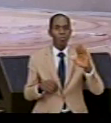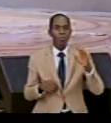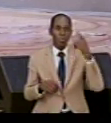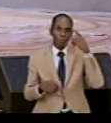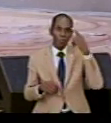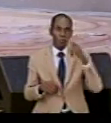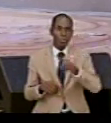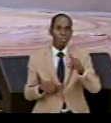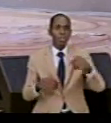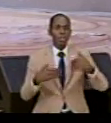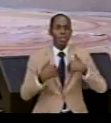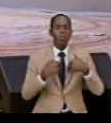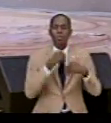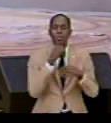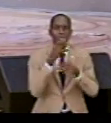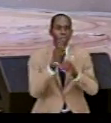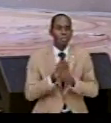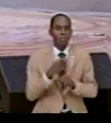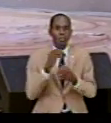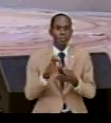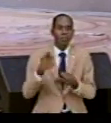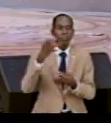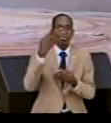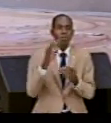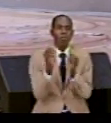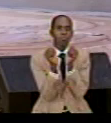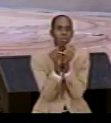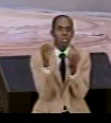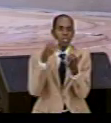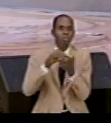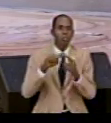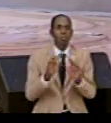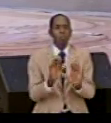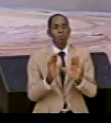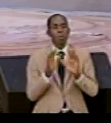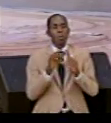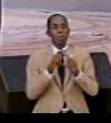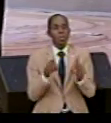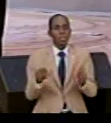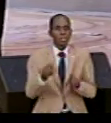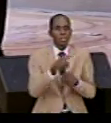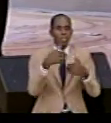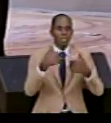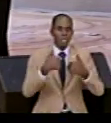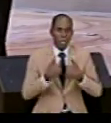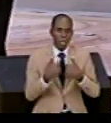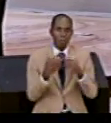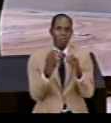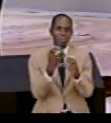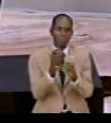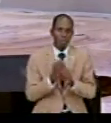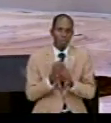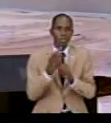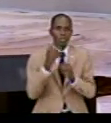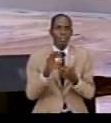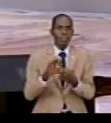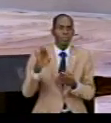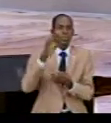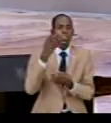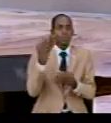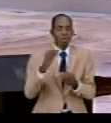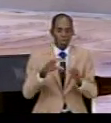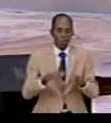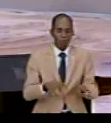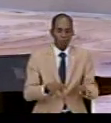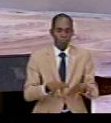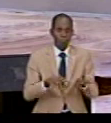For ye have not received the spirit of bondage again to fear, but have received the spirit of